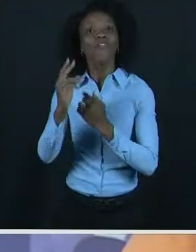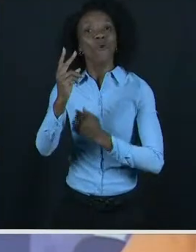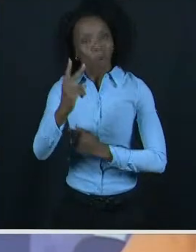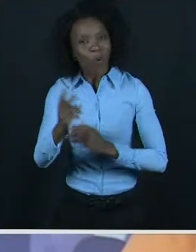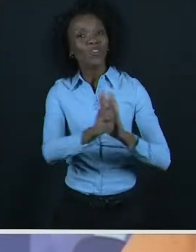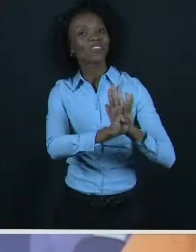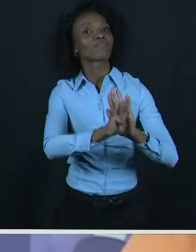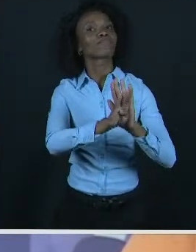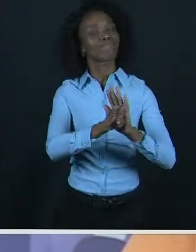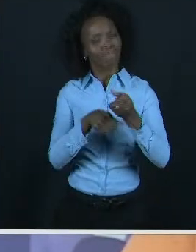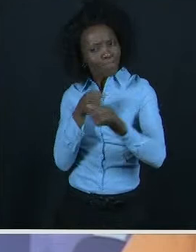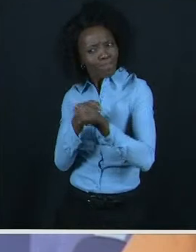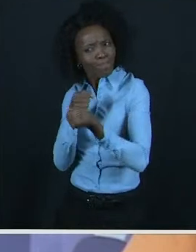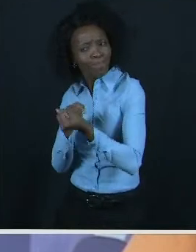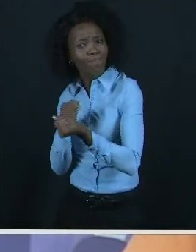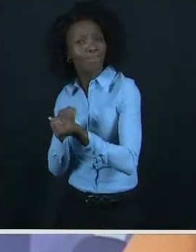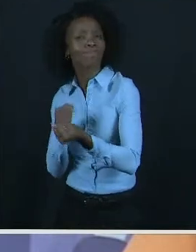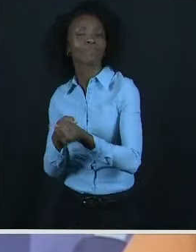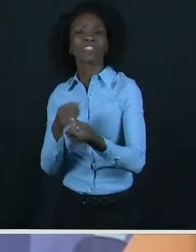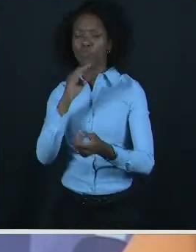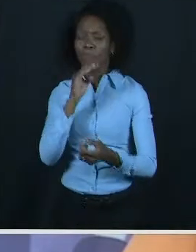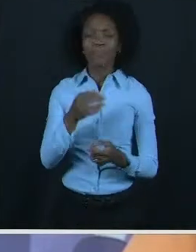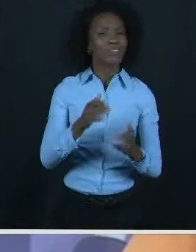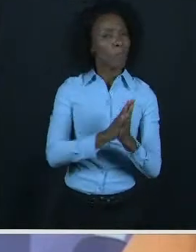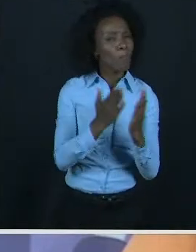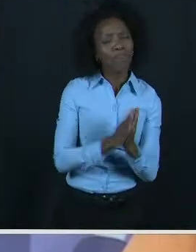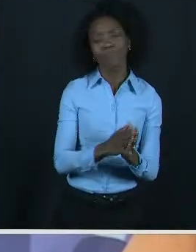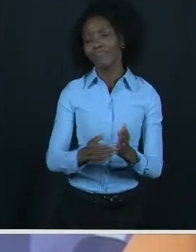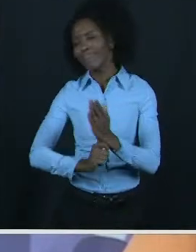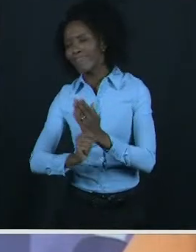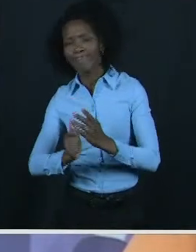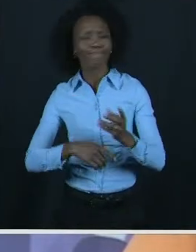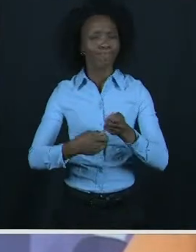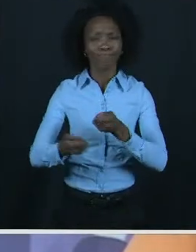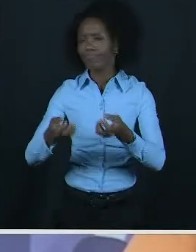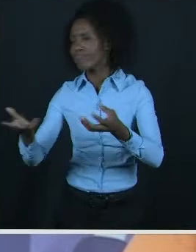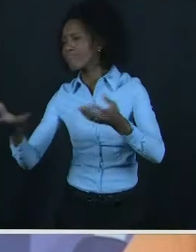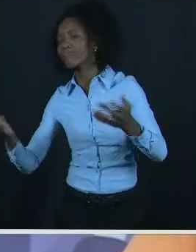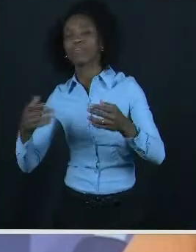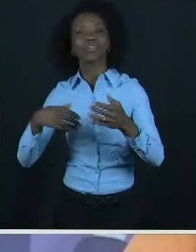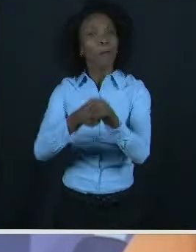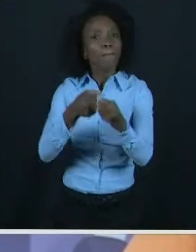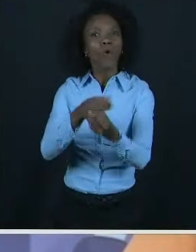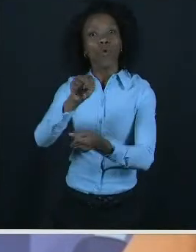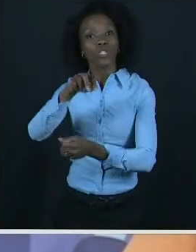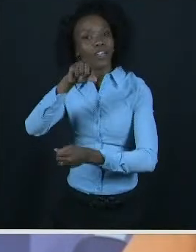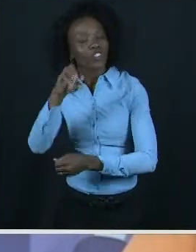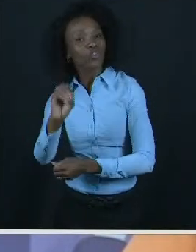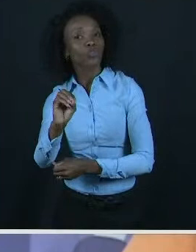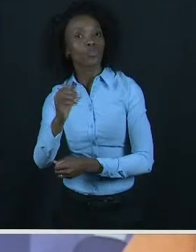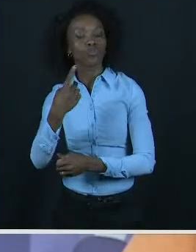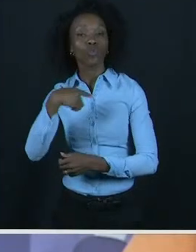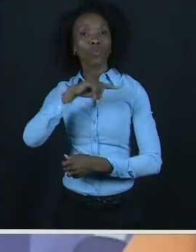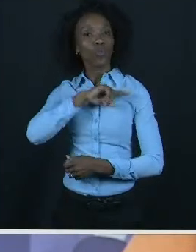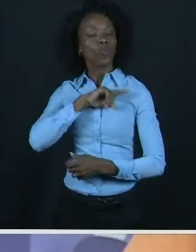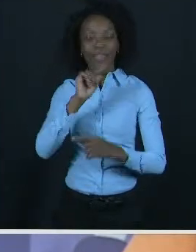gender-based violence, producing literature supporting non-governmental organizations. And we must never